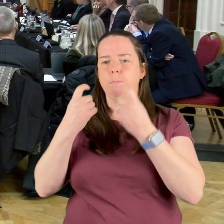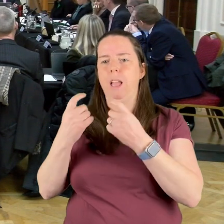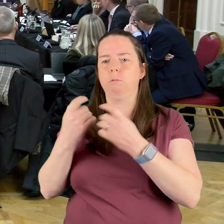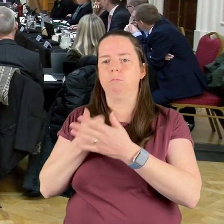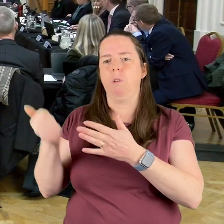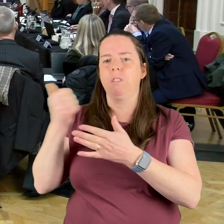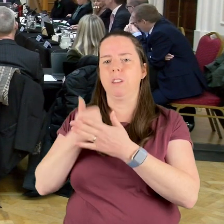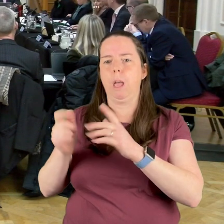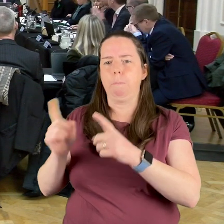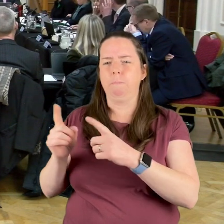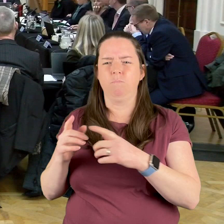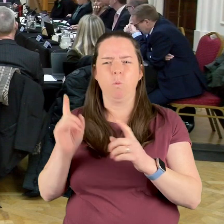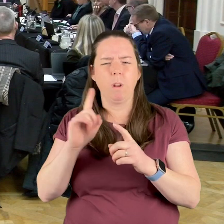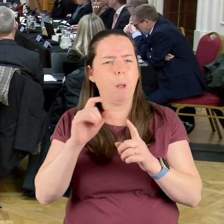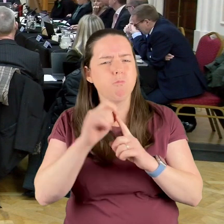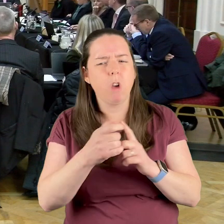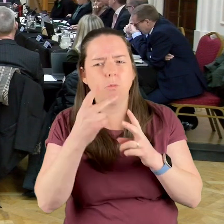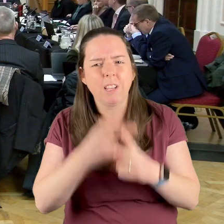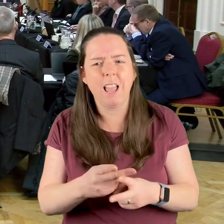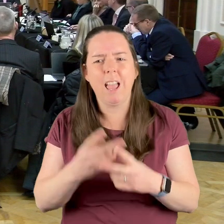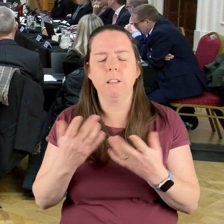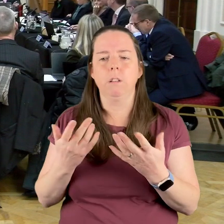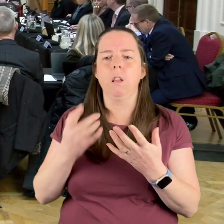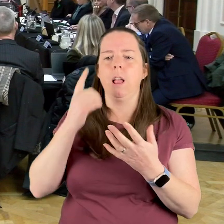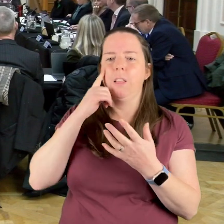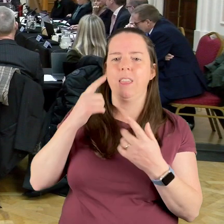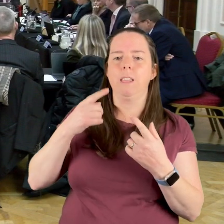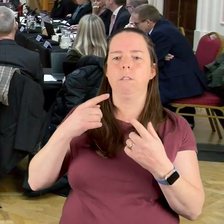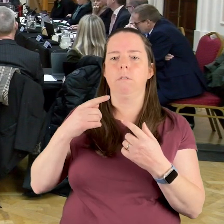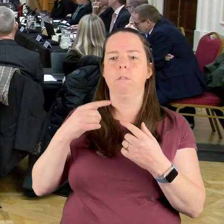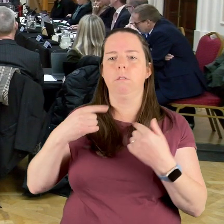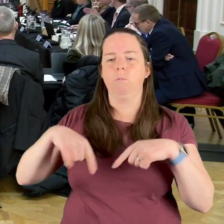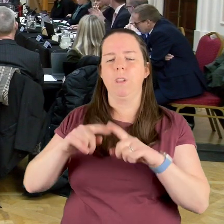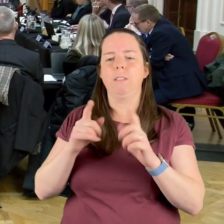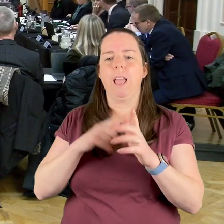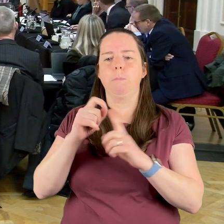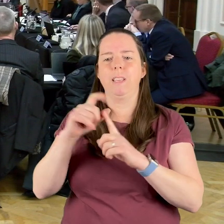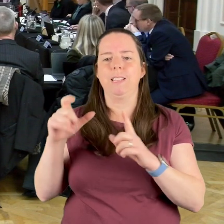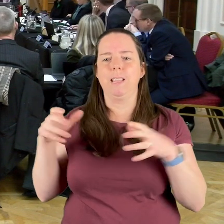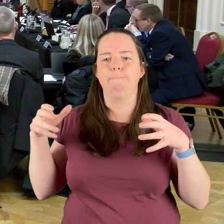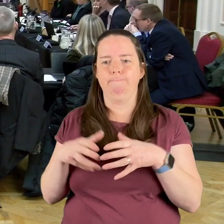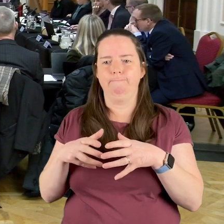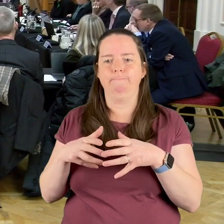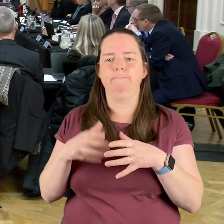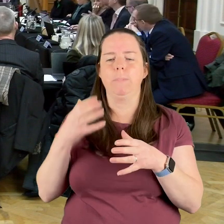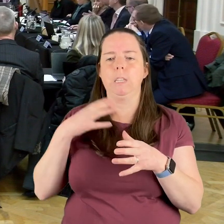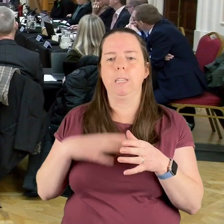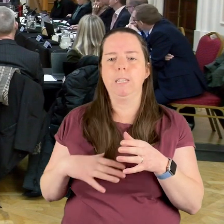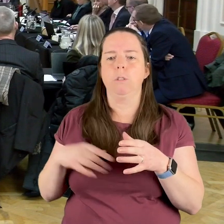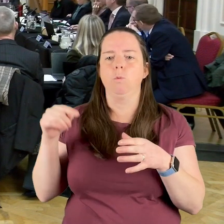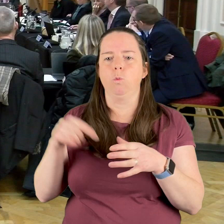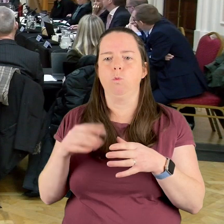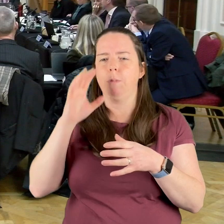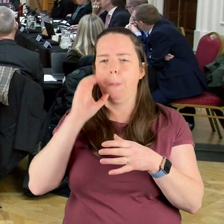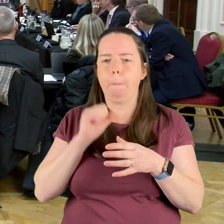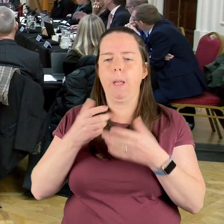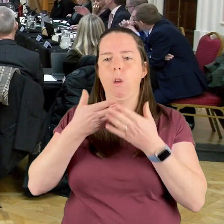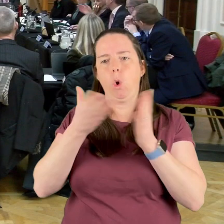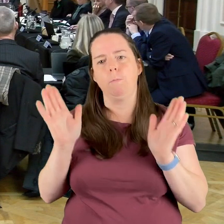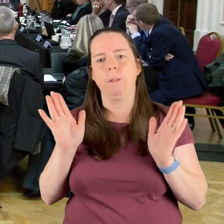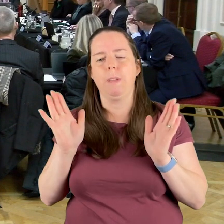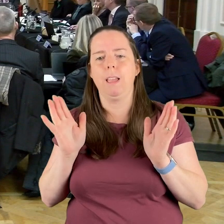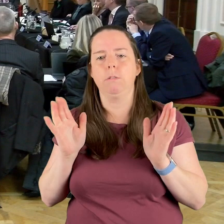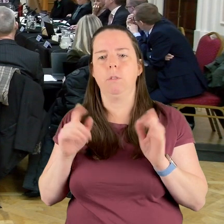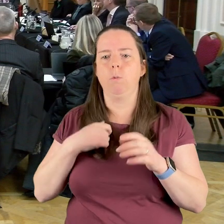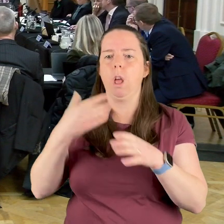about place, which half my brain is thinking about all the time? And what about primary care? And there is something that I think we as